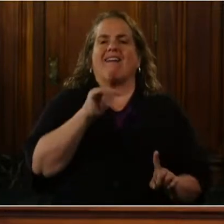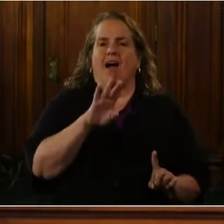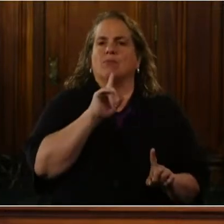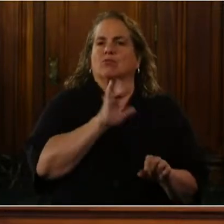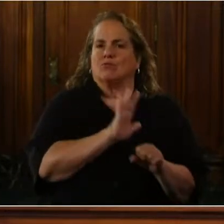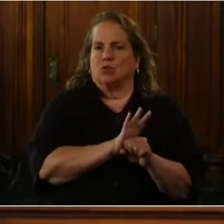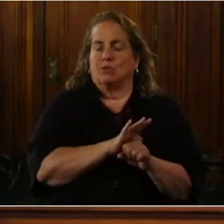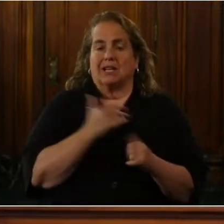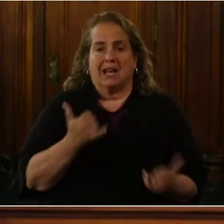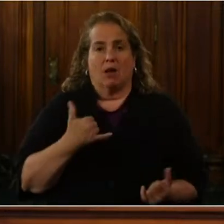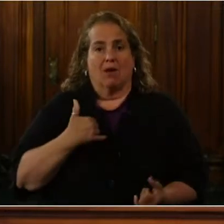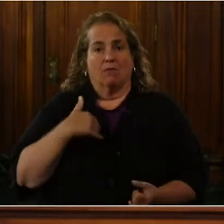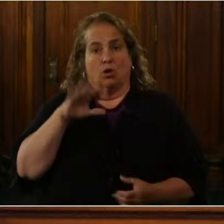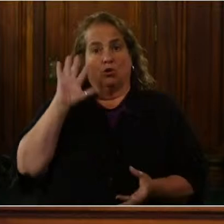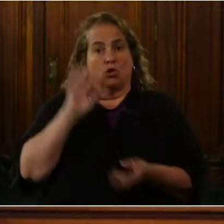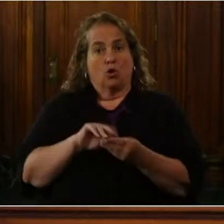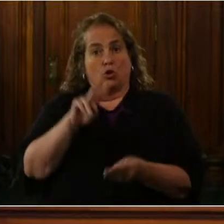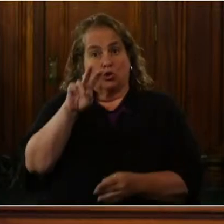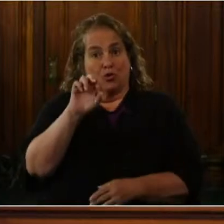up to a total of